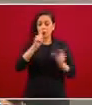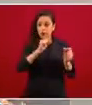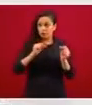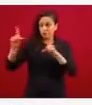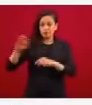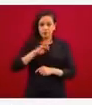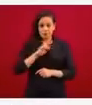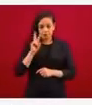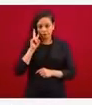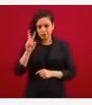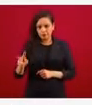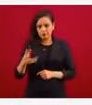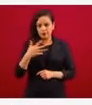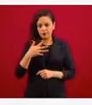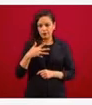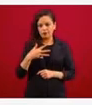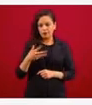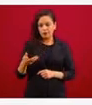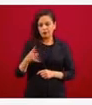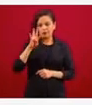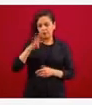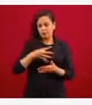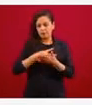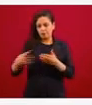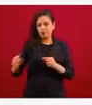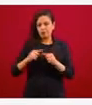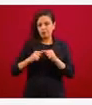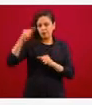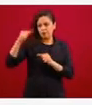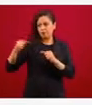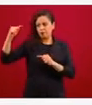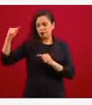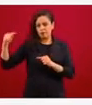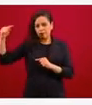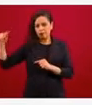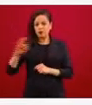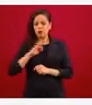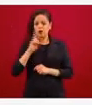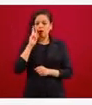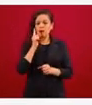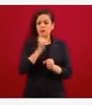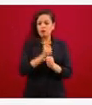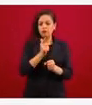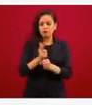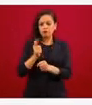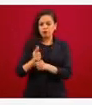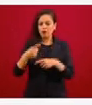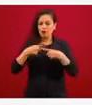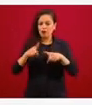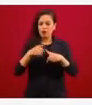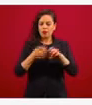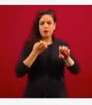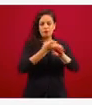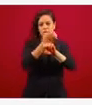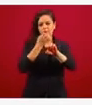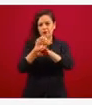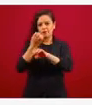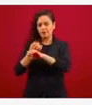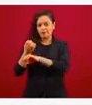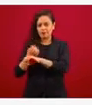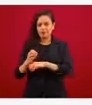Here we have the same information presented in the form of a bar graph, in which we can more clearly observe the number of